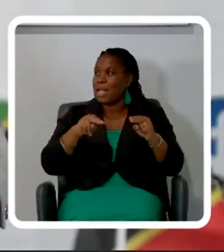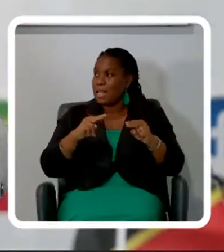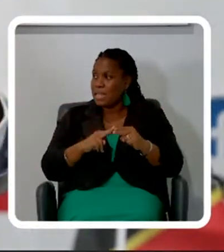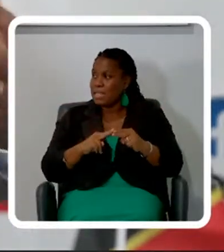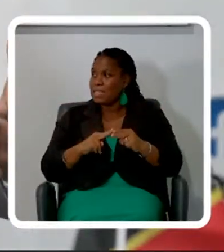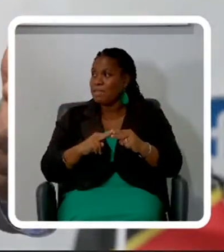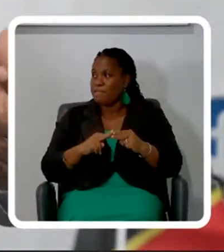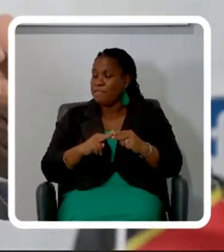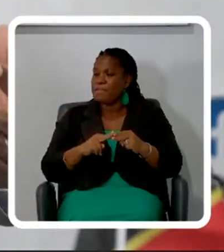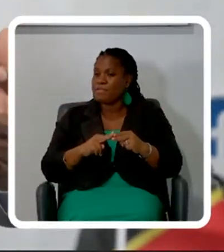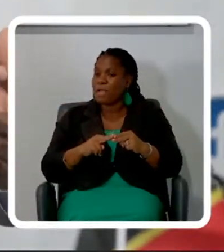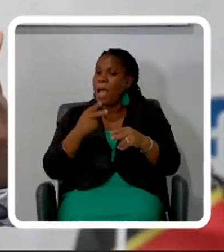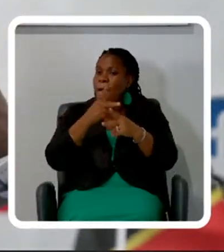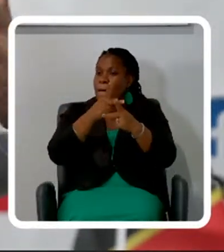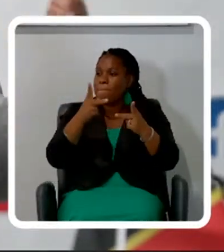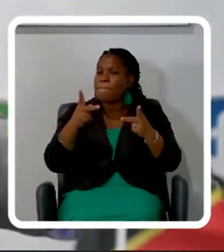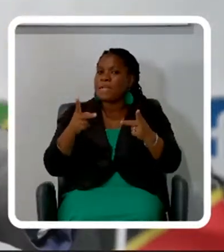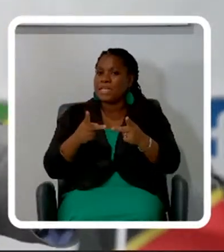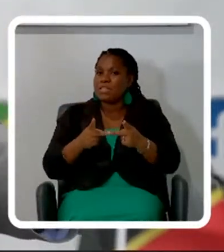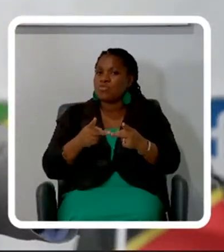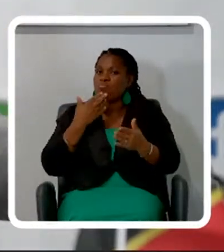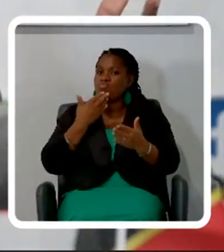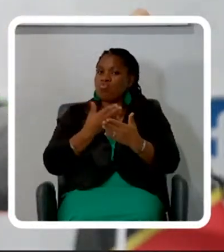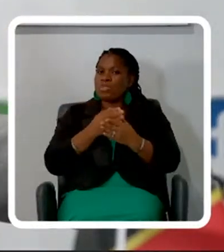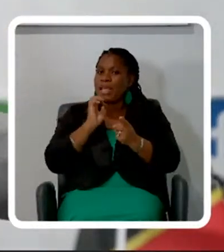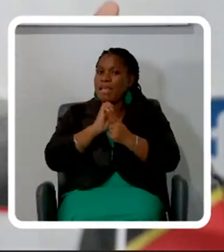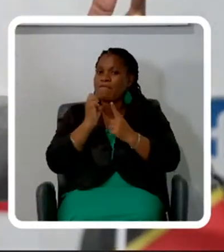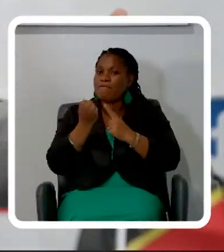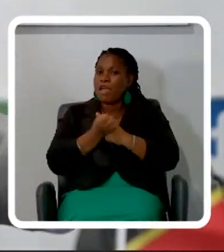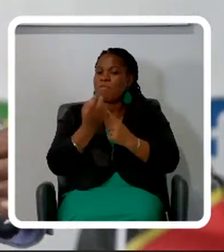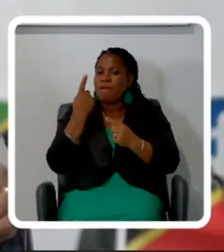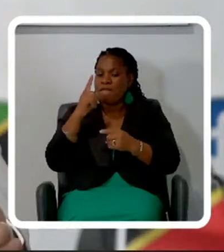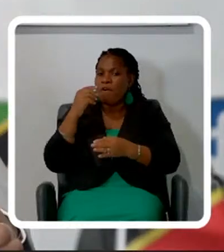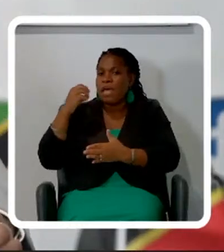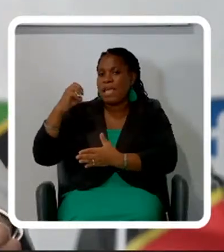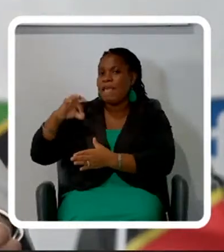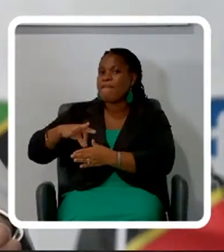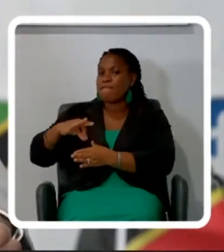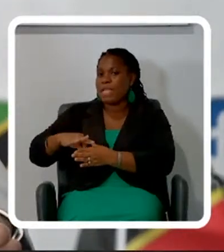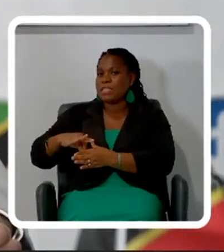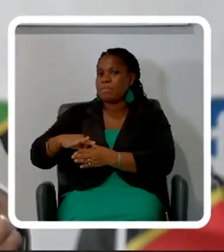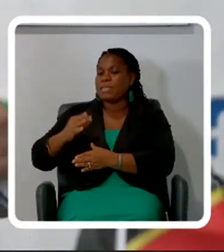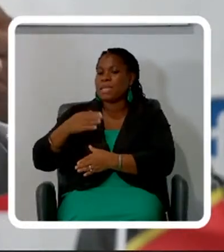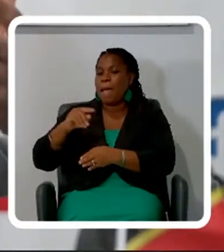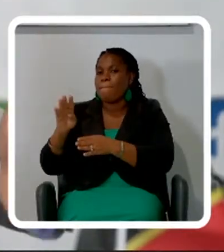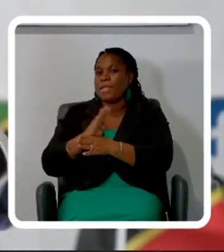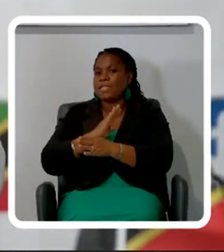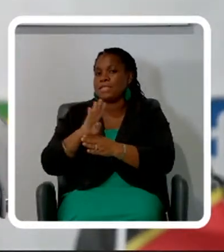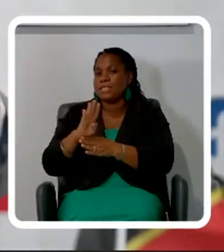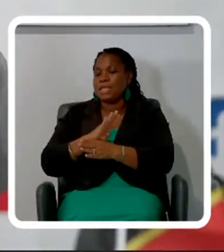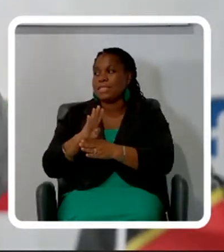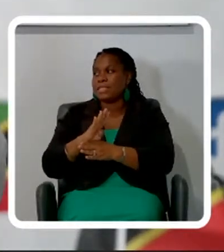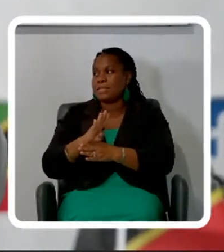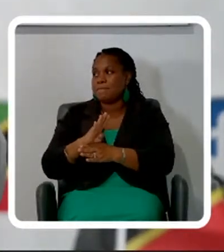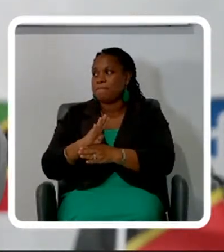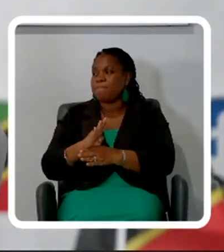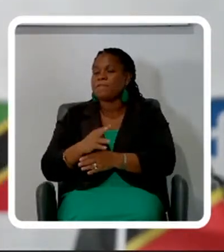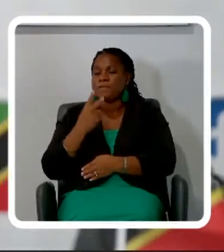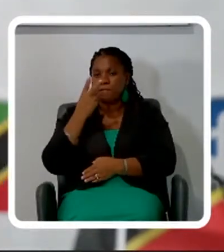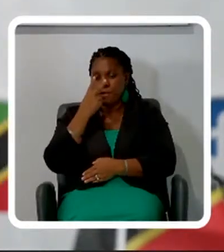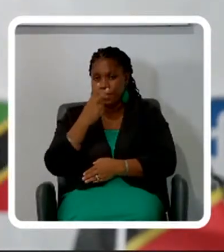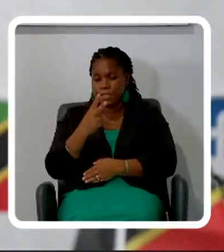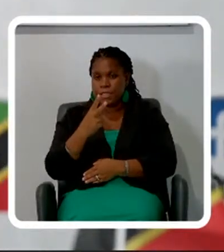a conducive environment for investments and businesses, we have seen